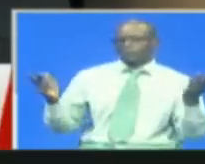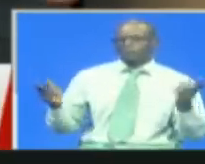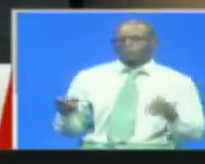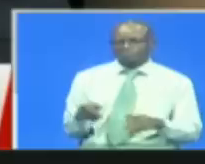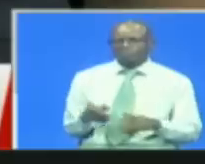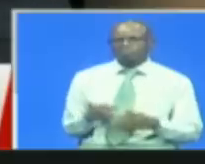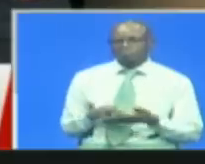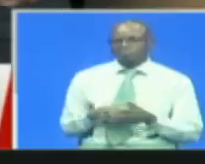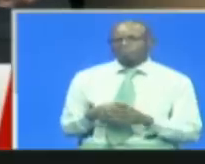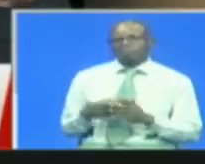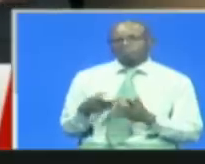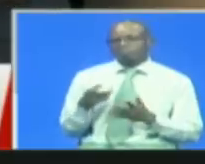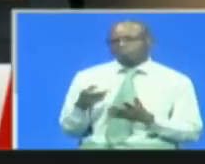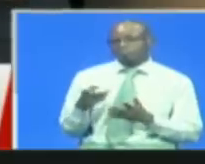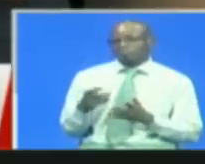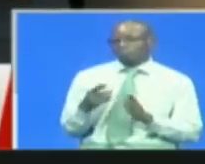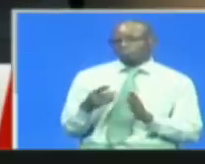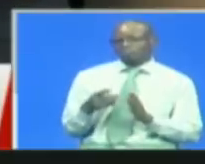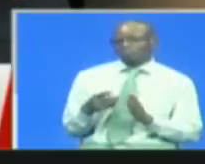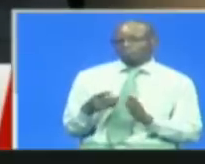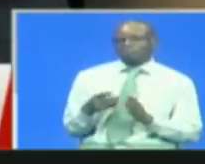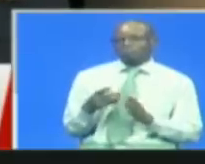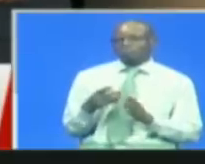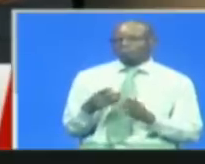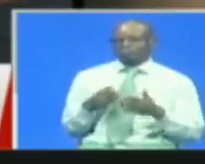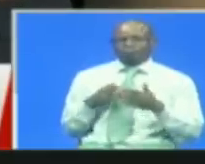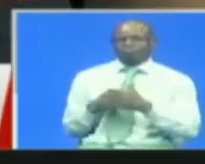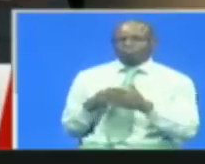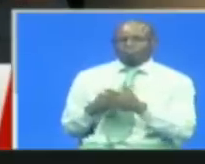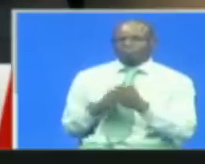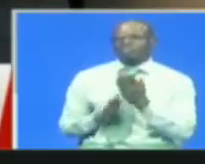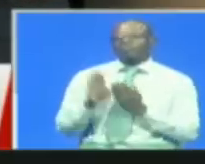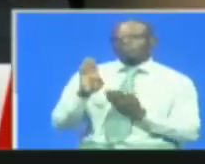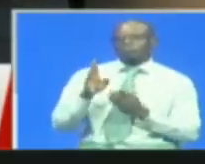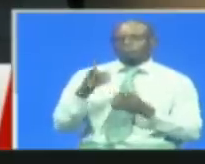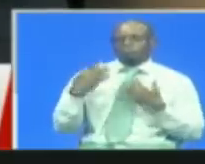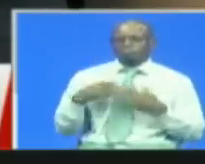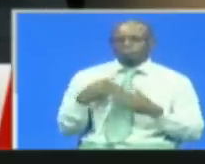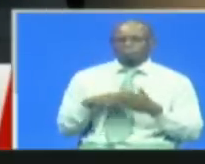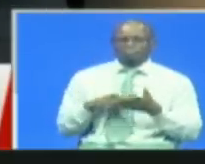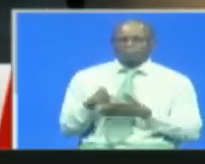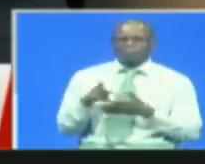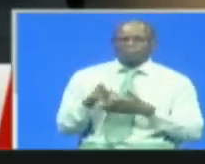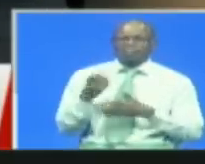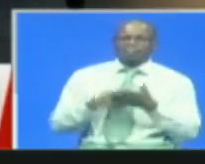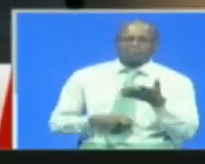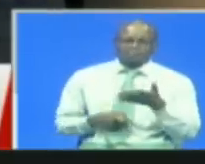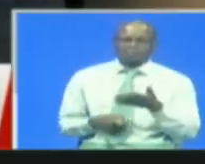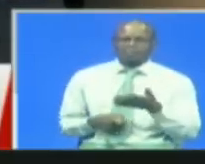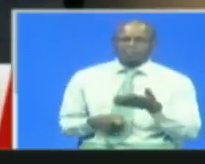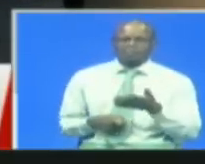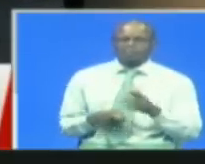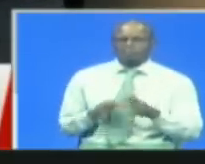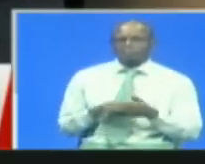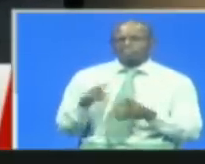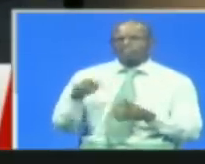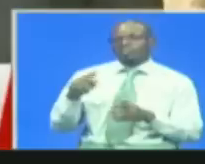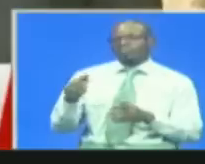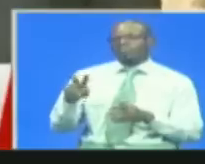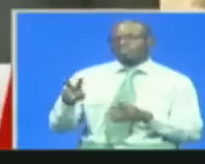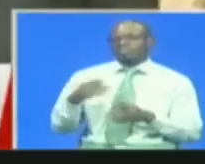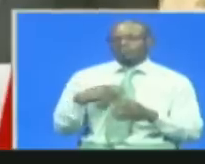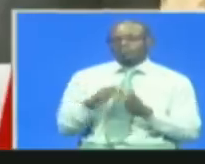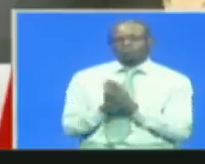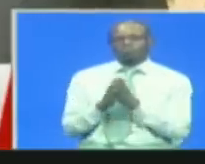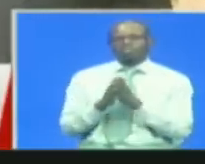you deprived of the development you've paid for through the nose, as NTV's Olive Burrows highlights in this report. And